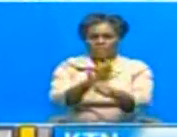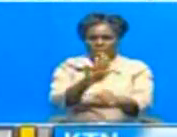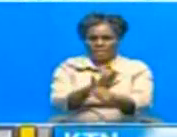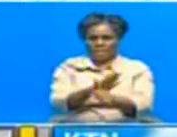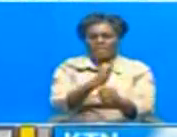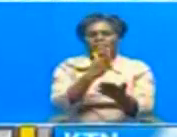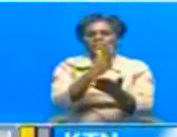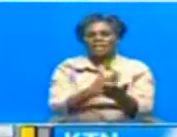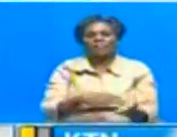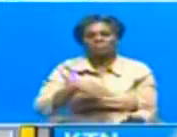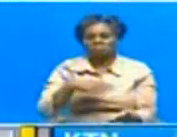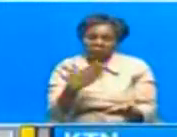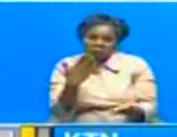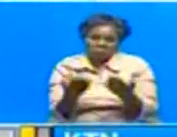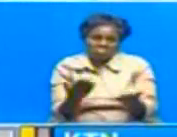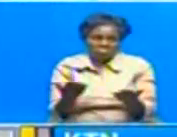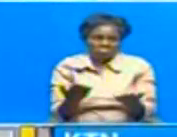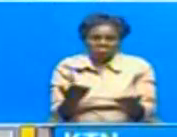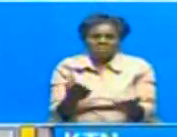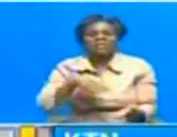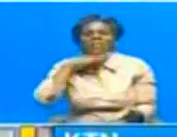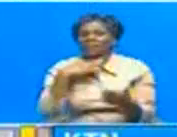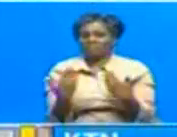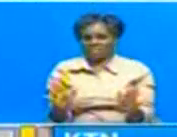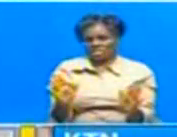Some of them are no longer with us, like late Mama Lokijana.